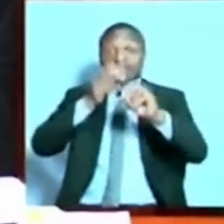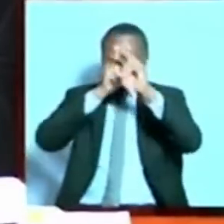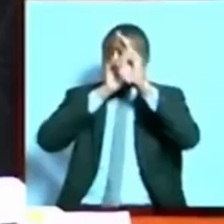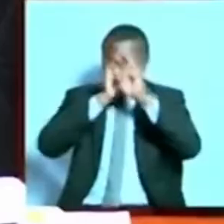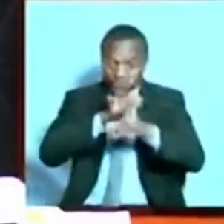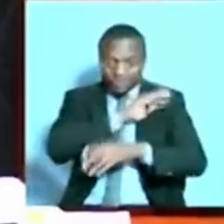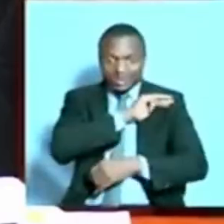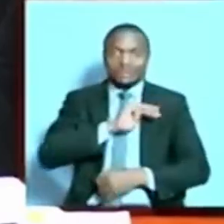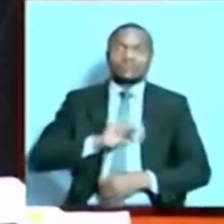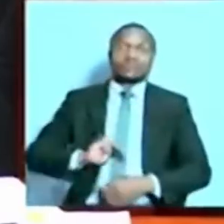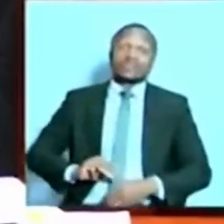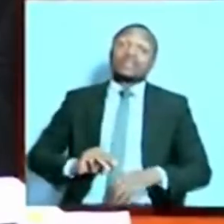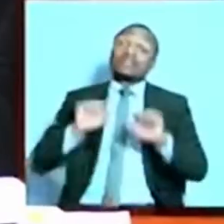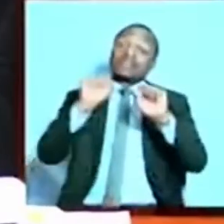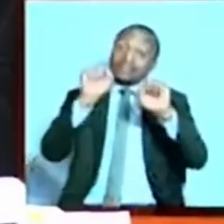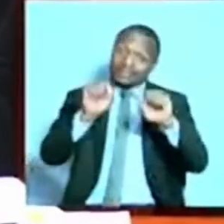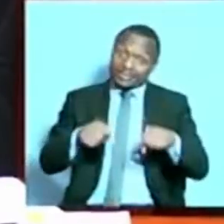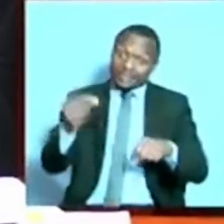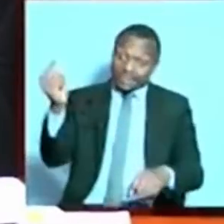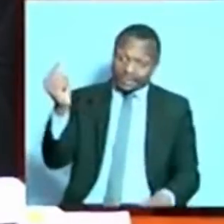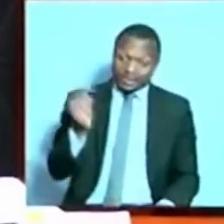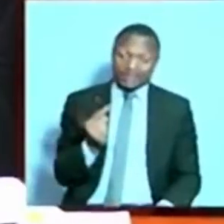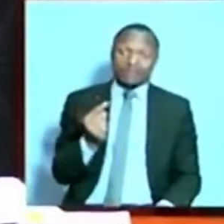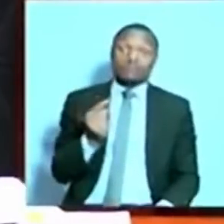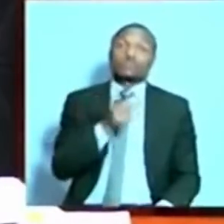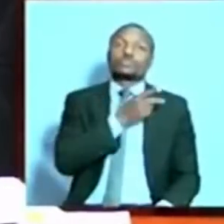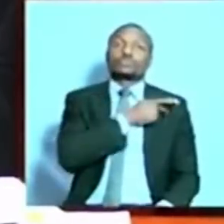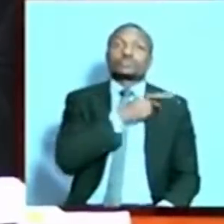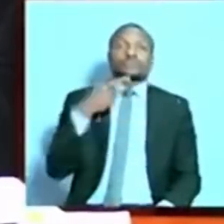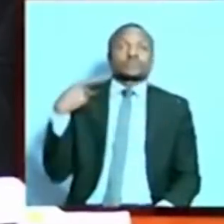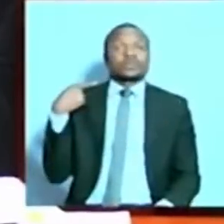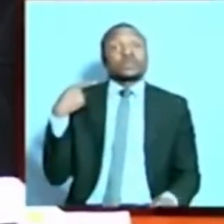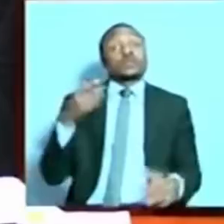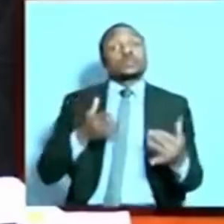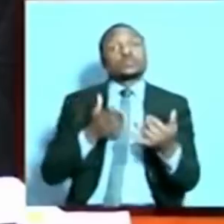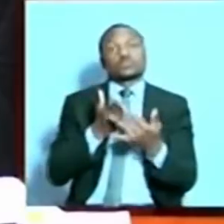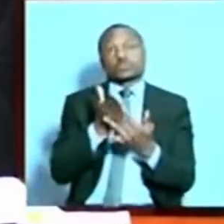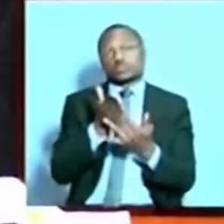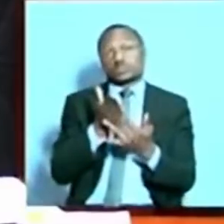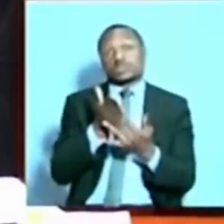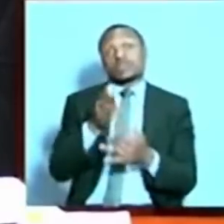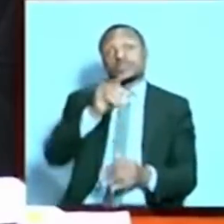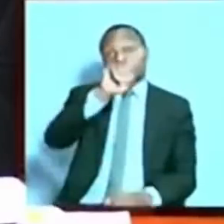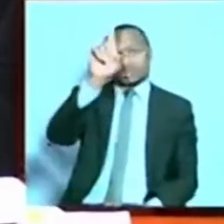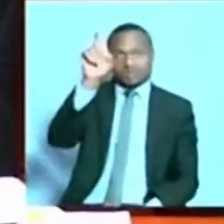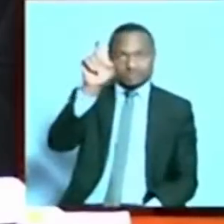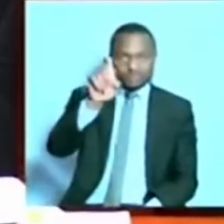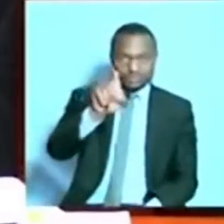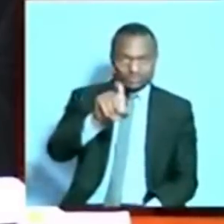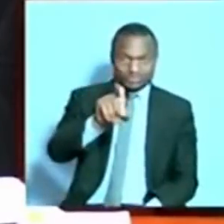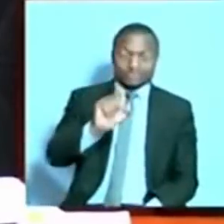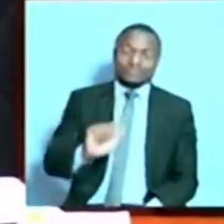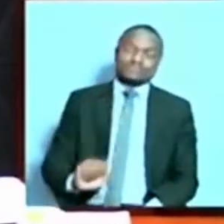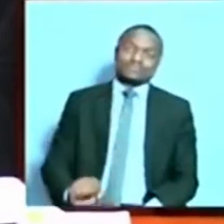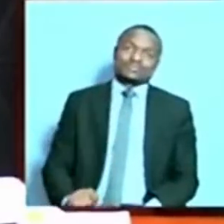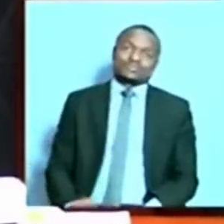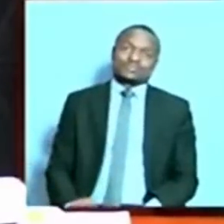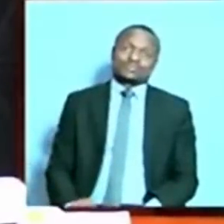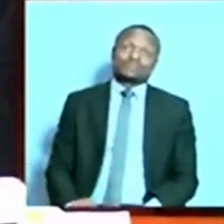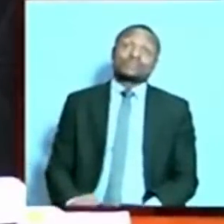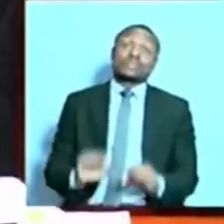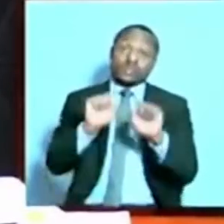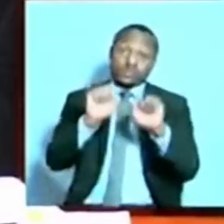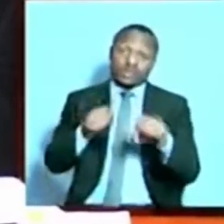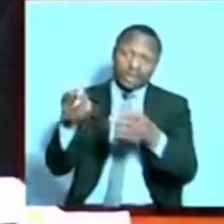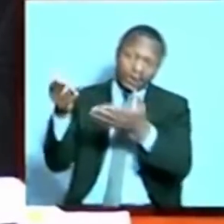Honorable Member, please come back to this House, maybe through a question. You can raise